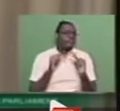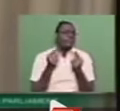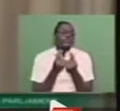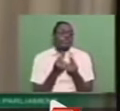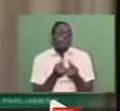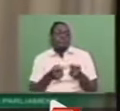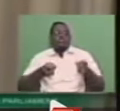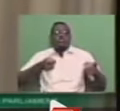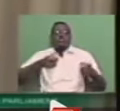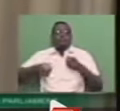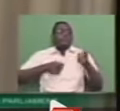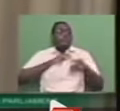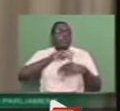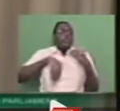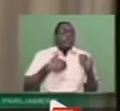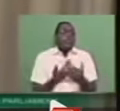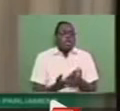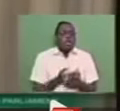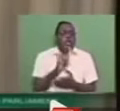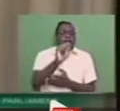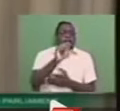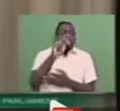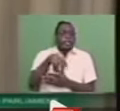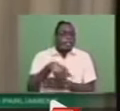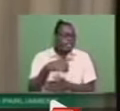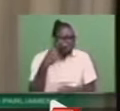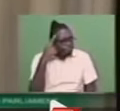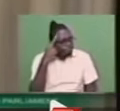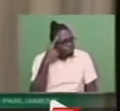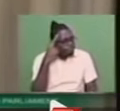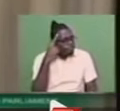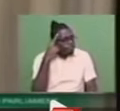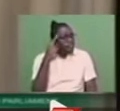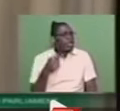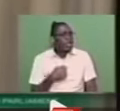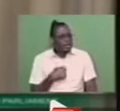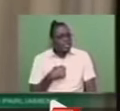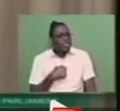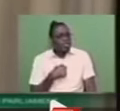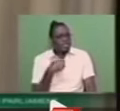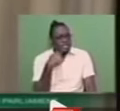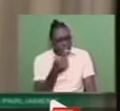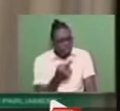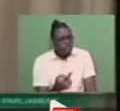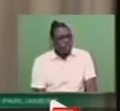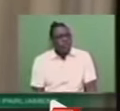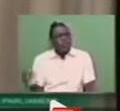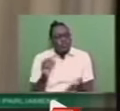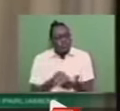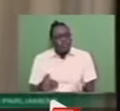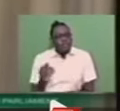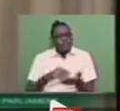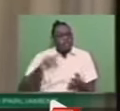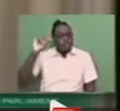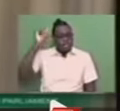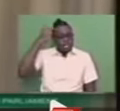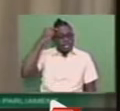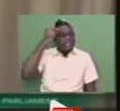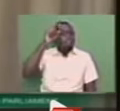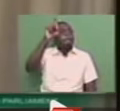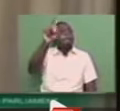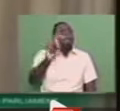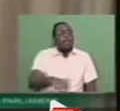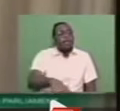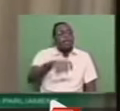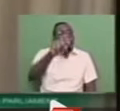Again, I say government needs to act in a transparent manner. And let's see the documents. Maybe you have a good